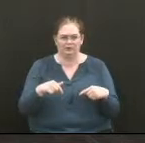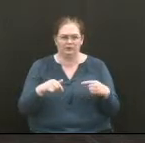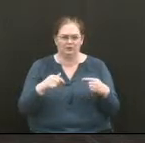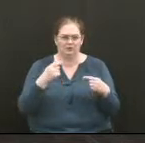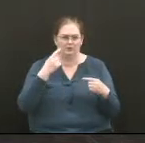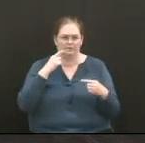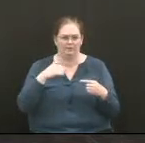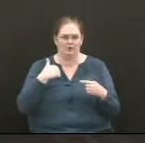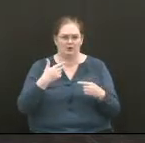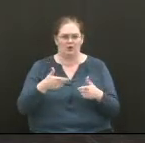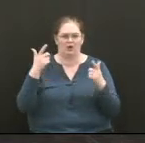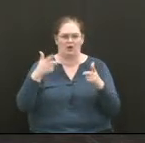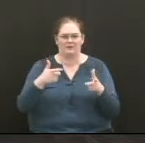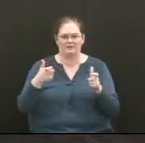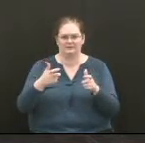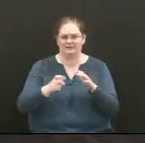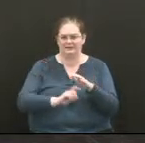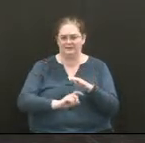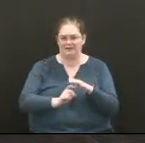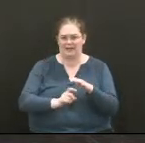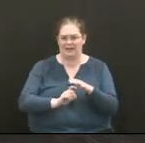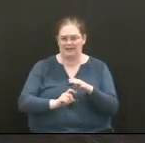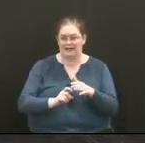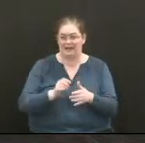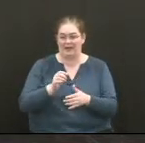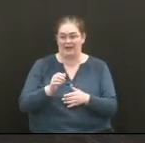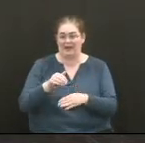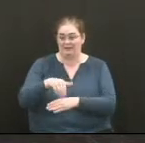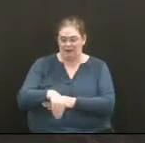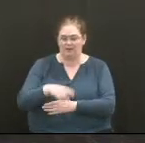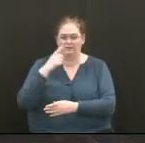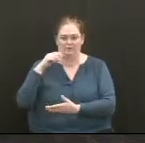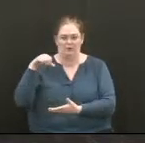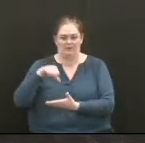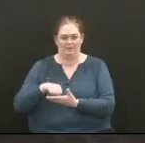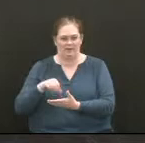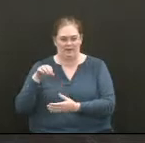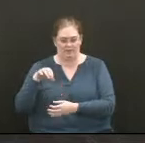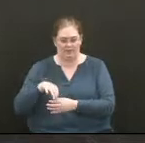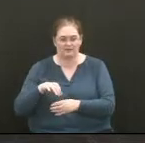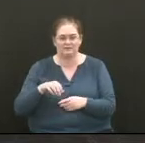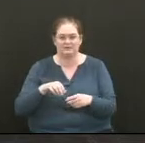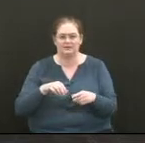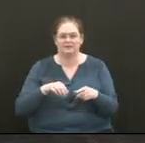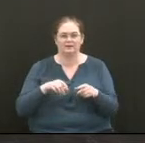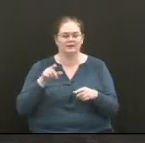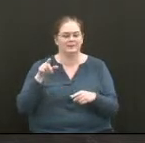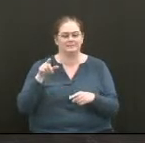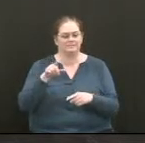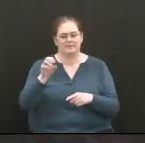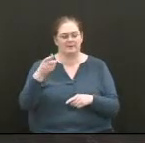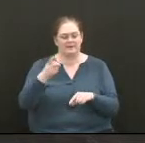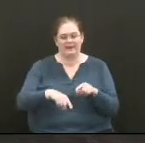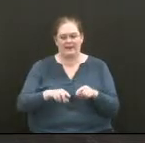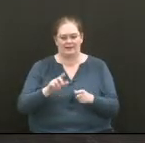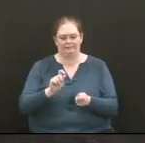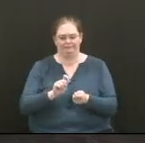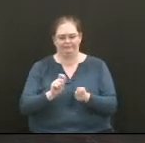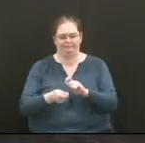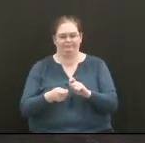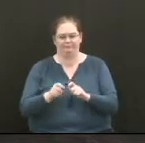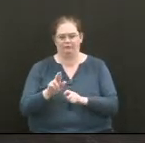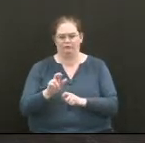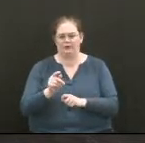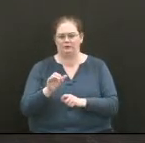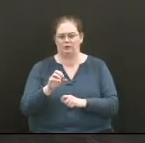our high-speed scanning that we do at the end of the night. They cannot retrofit their scanners